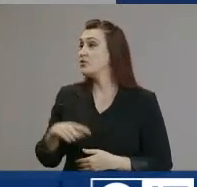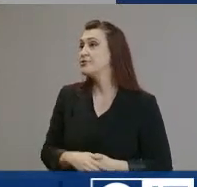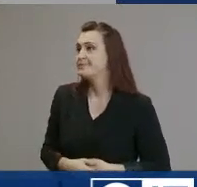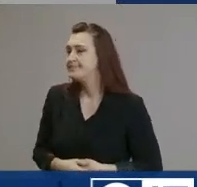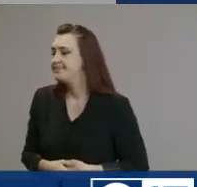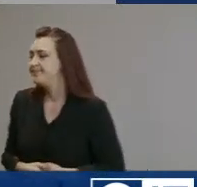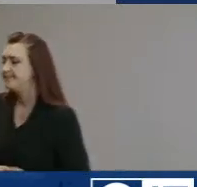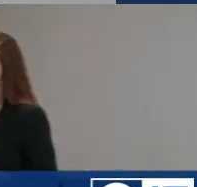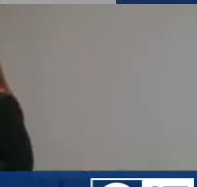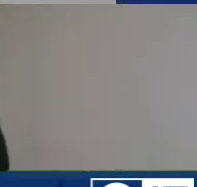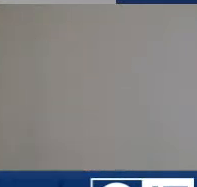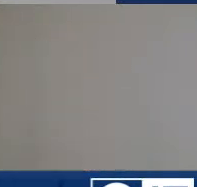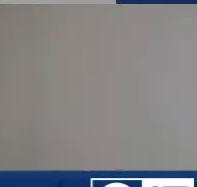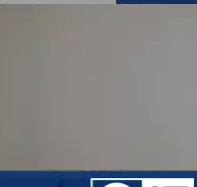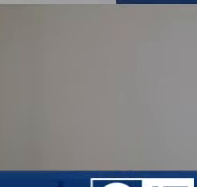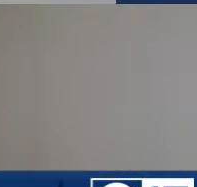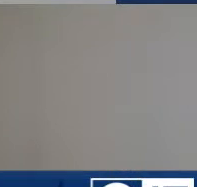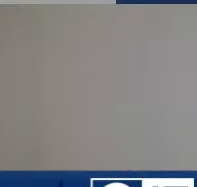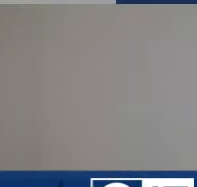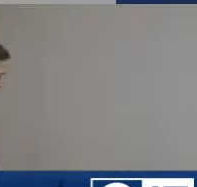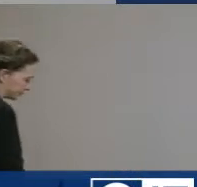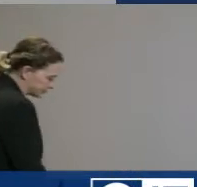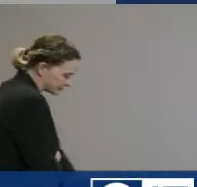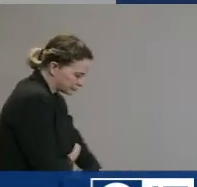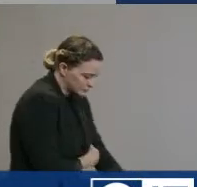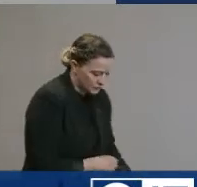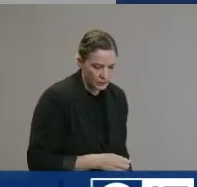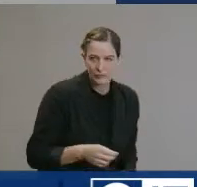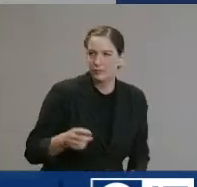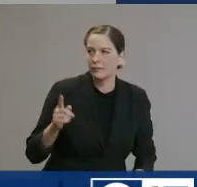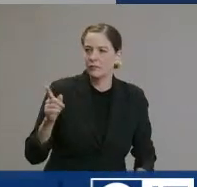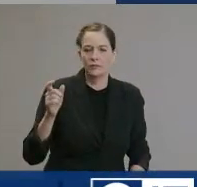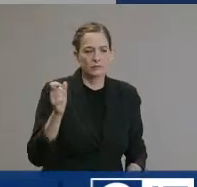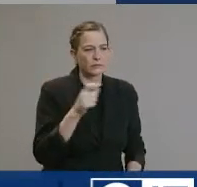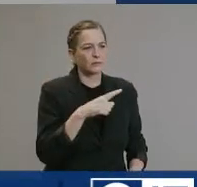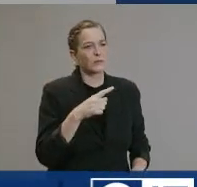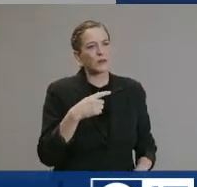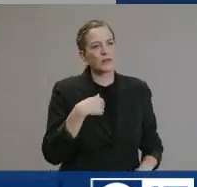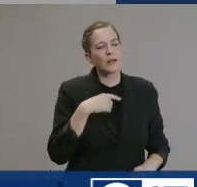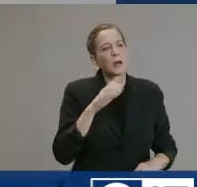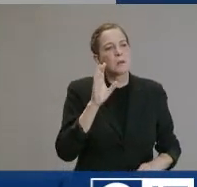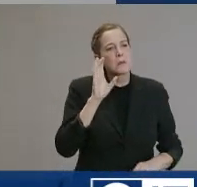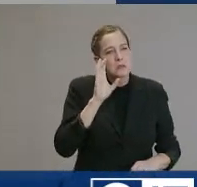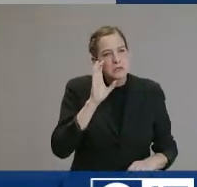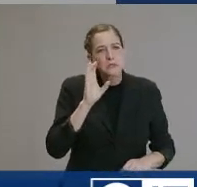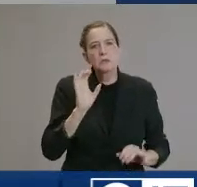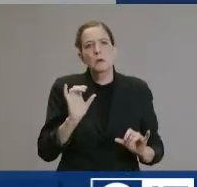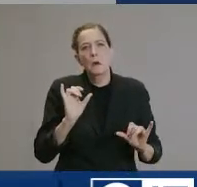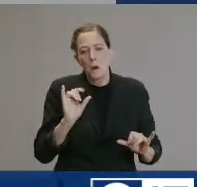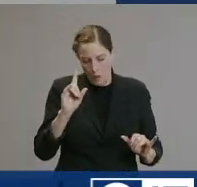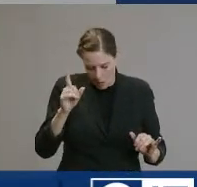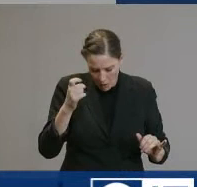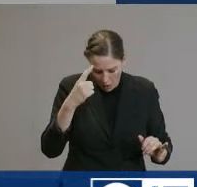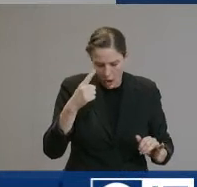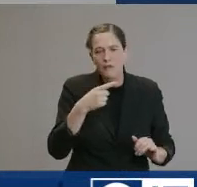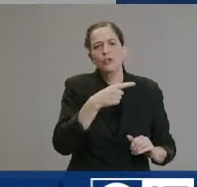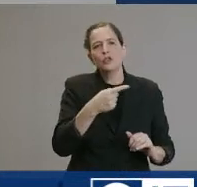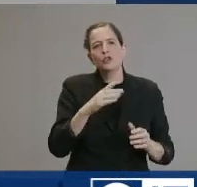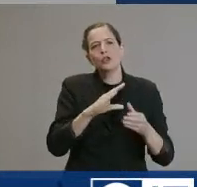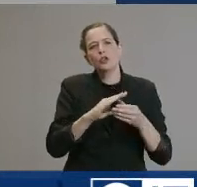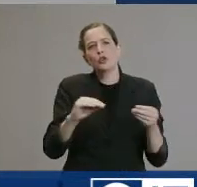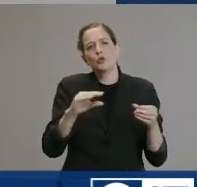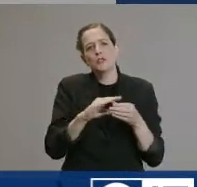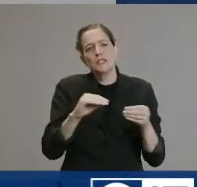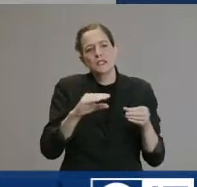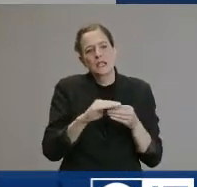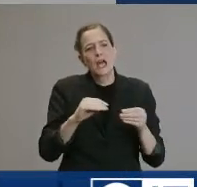So I'm listening to what you're saying. Governor, you said we've seen an increase in cases. We're going to continue our gradual reopening. And Dr. Chris... No,